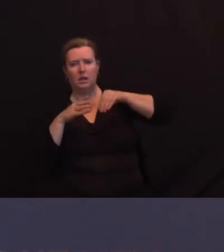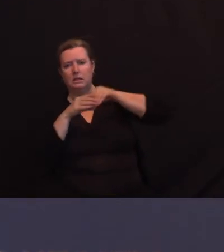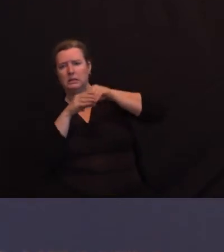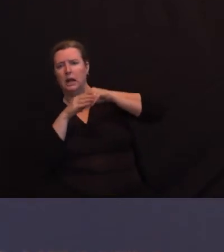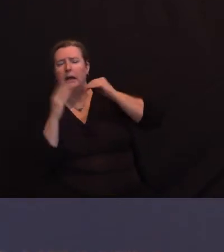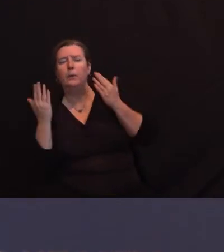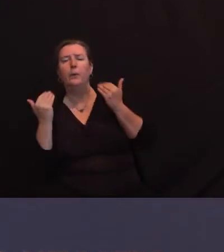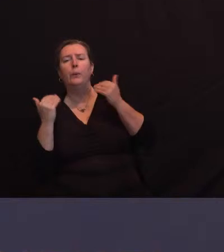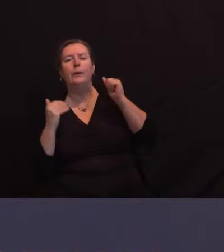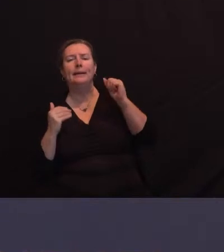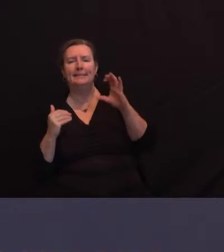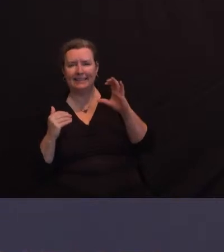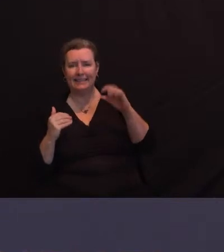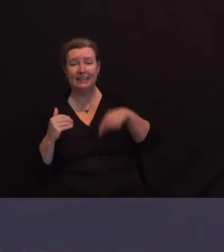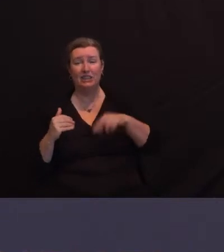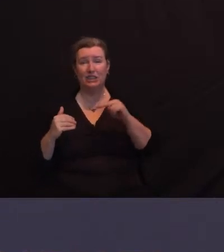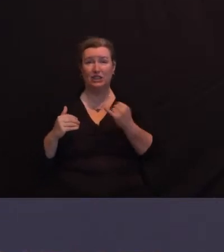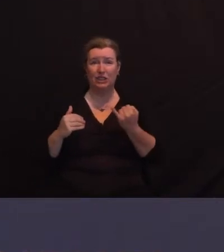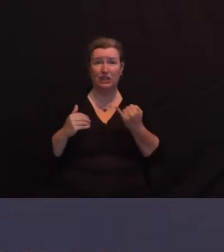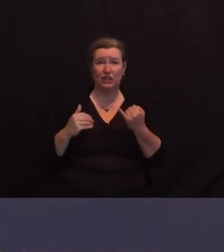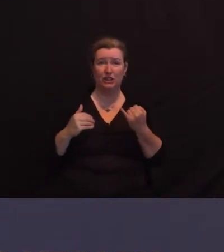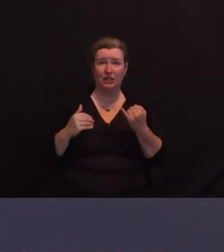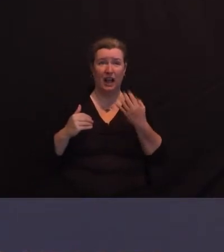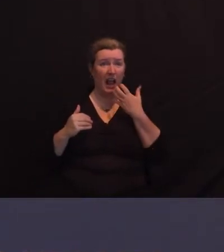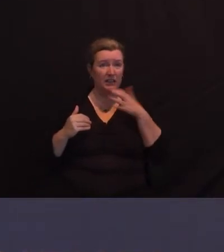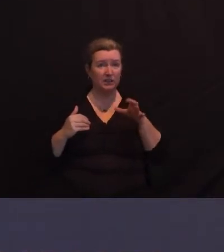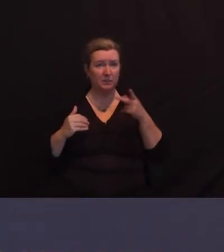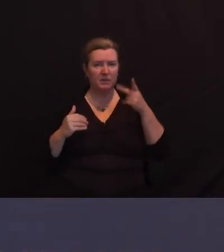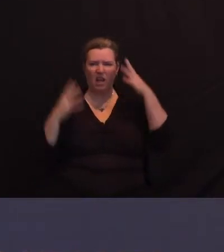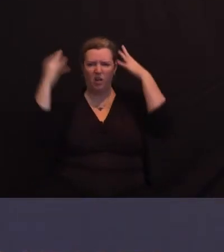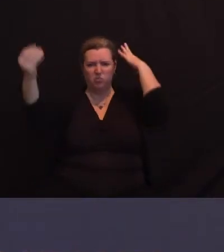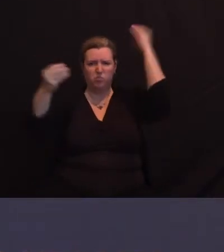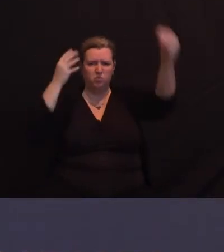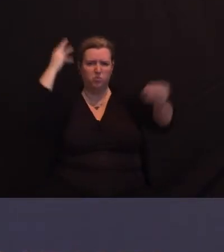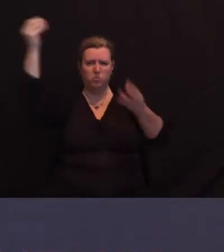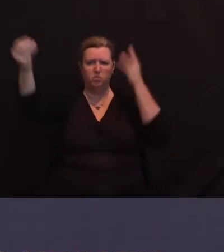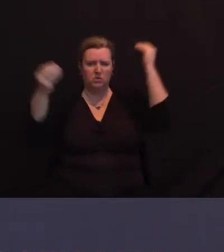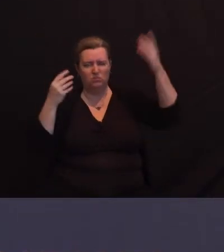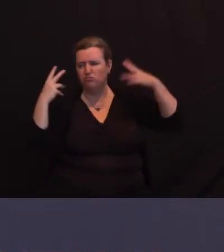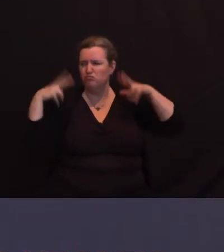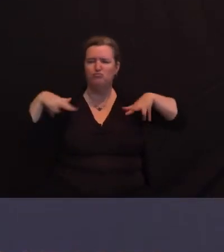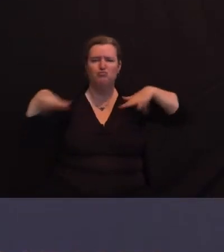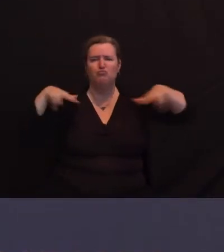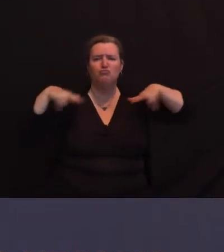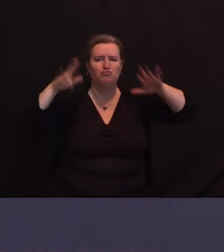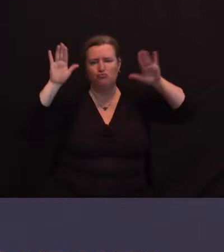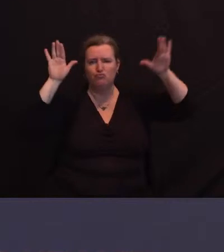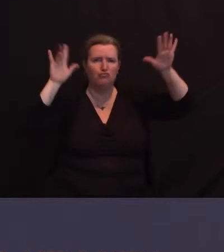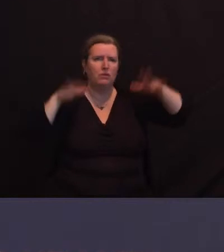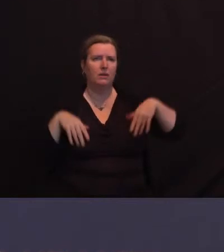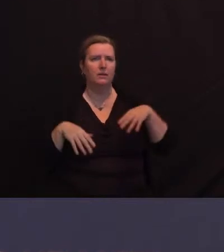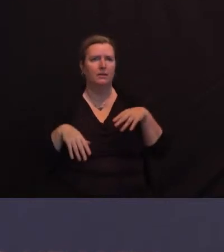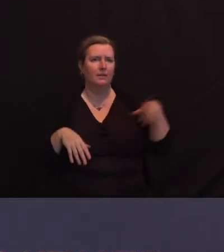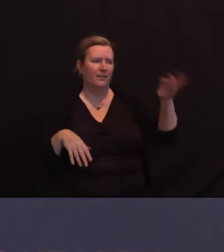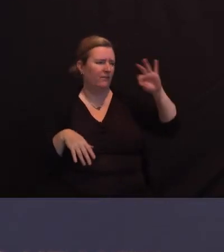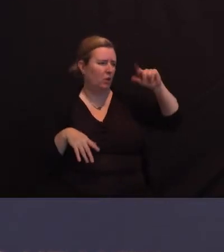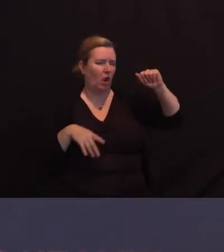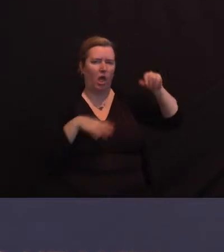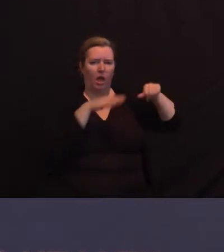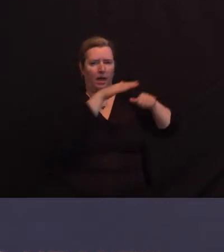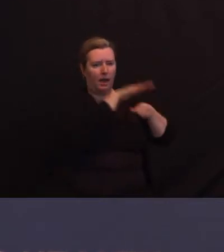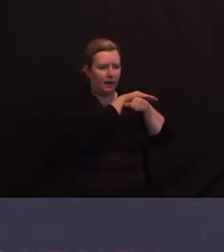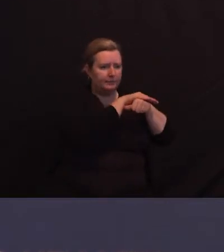Heat in New Jersey drives us outdoors. For the few months we can do that, we're going to be going back indoors in the fall.